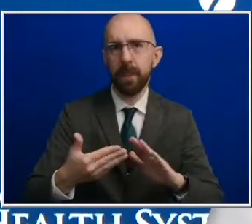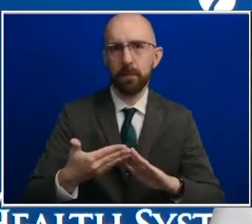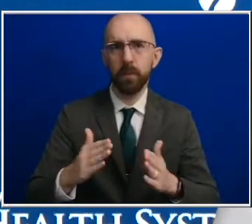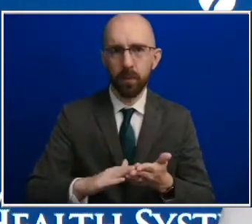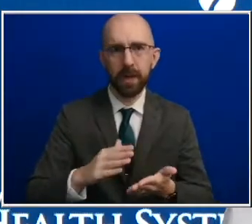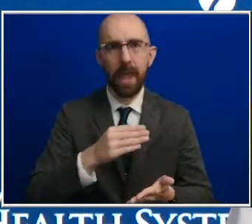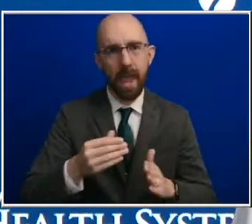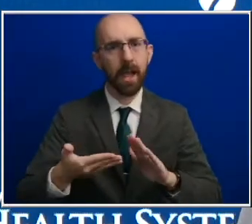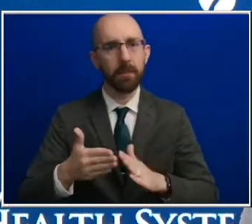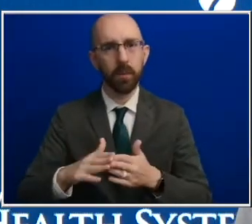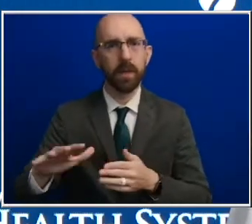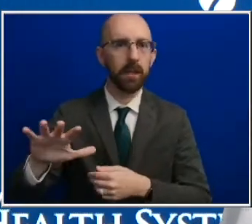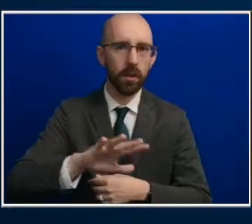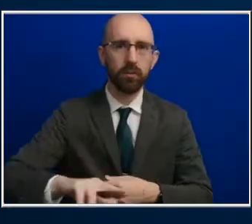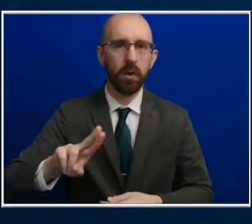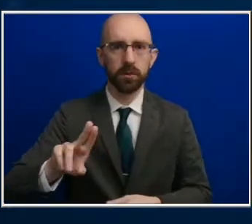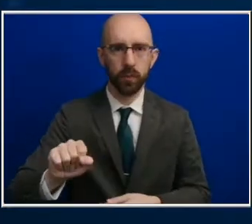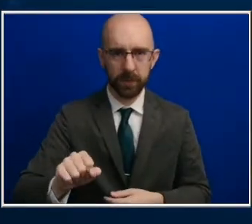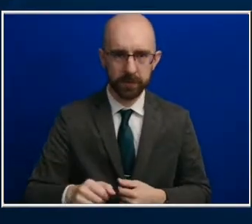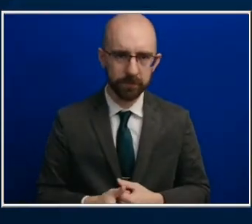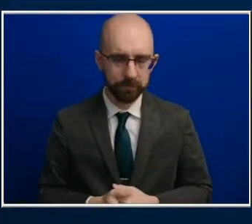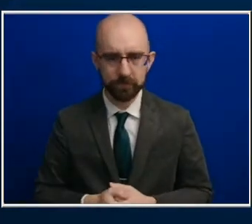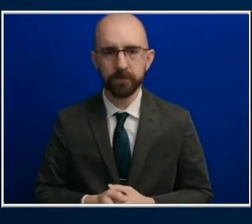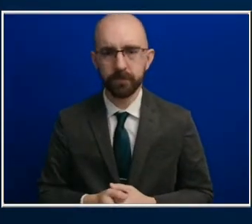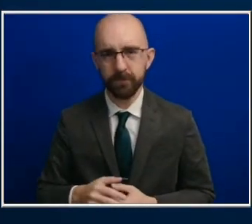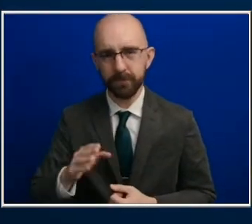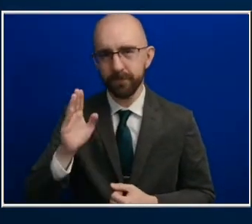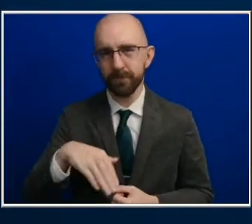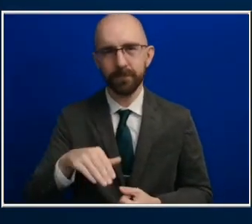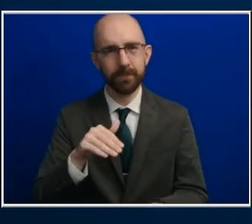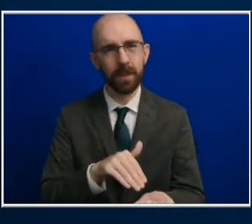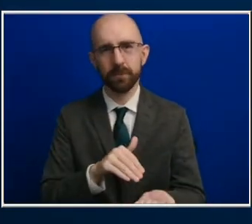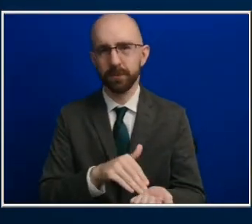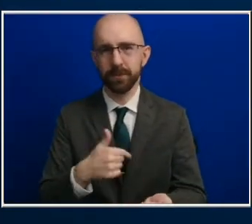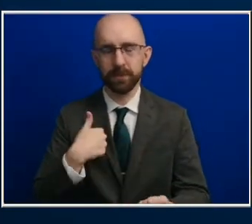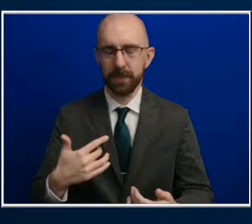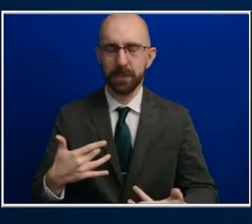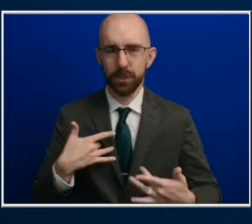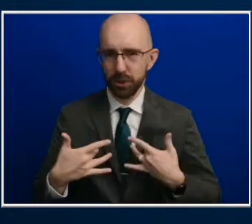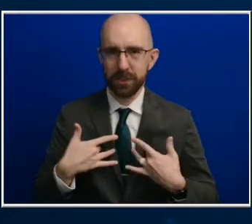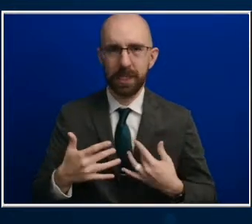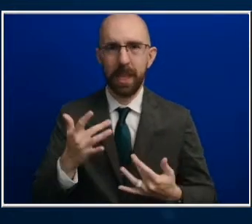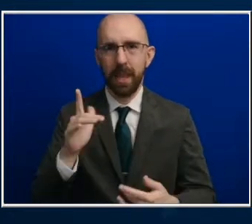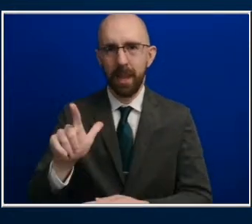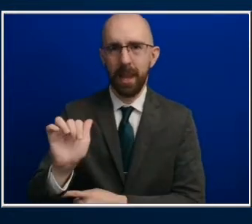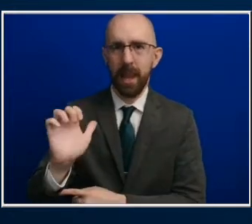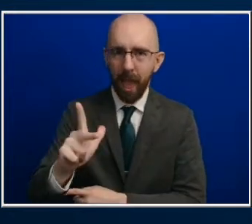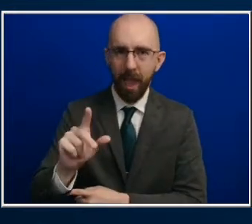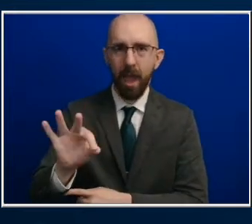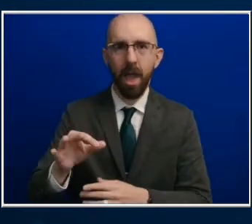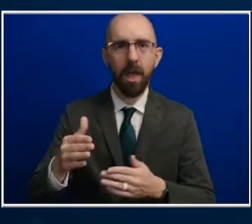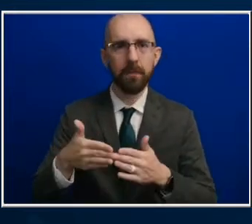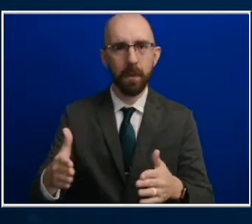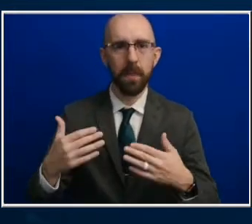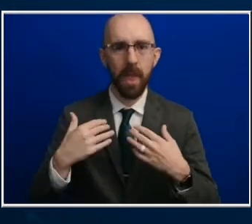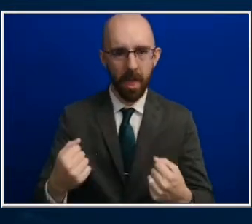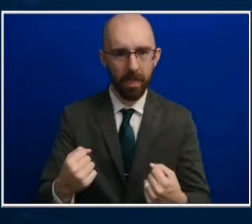throughout the country. Hawkeye, it's concerning to me that the lack of public health and the